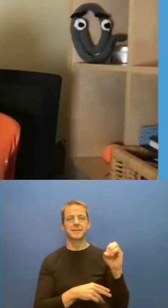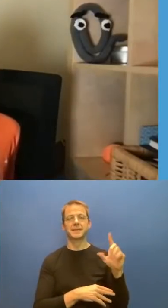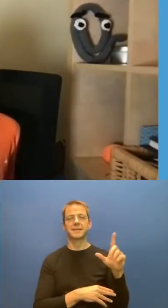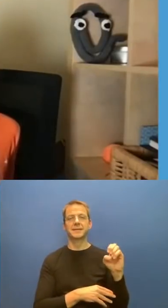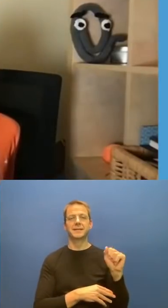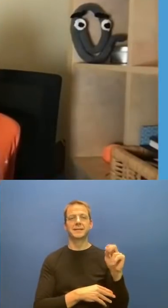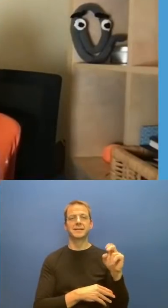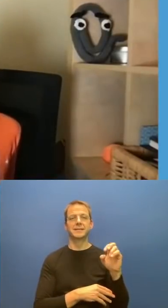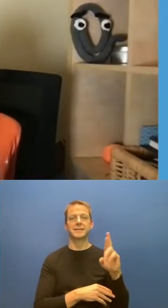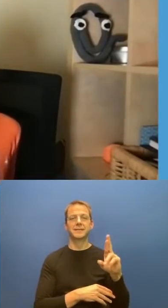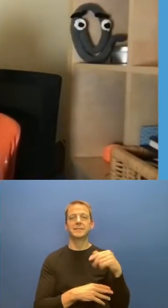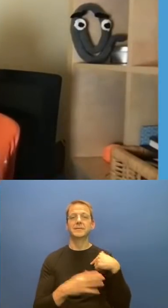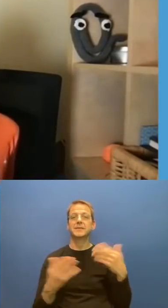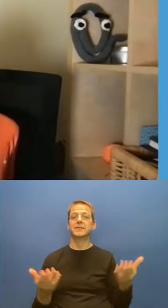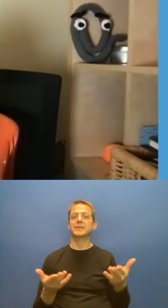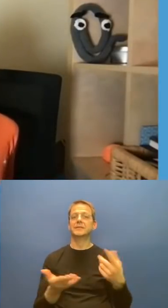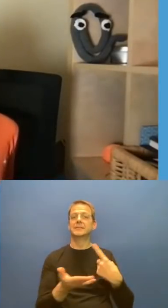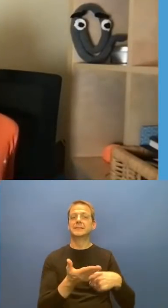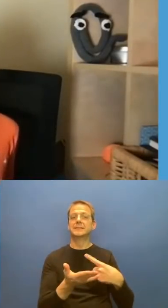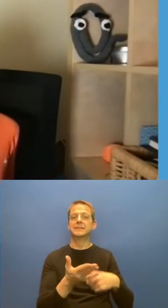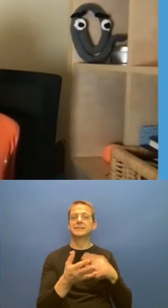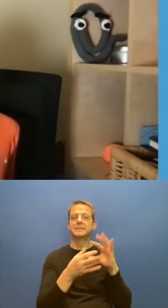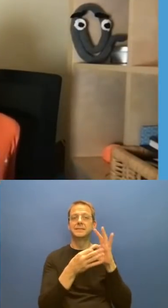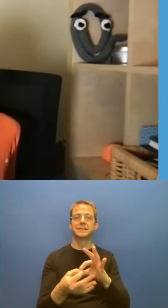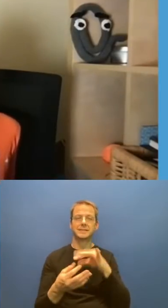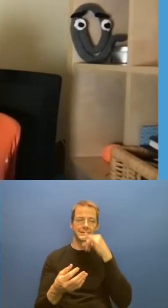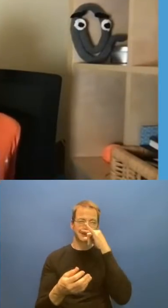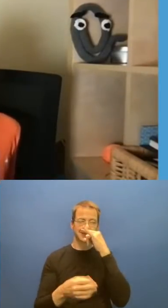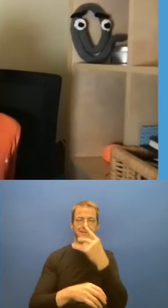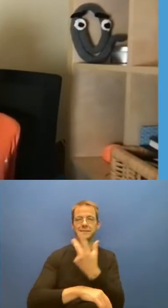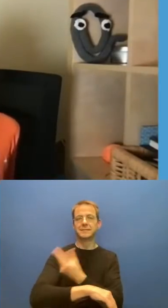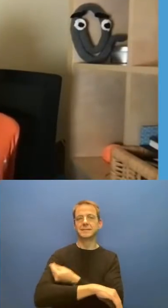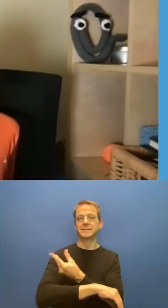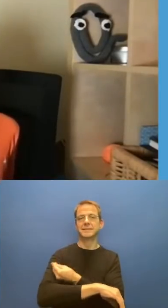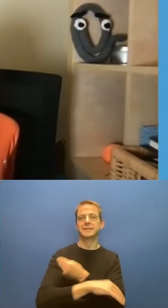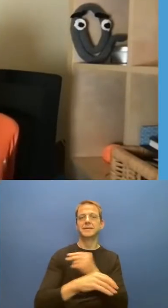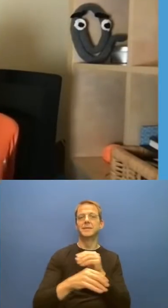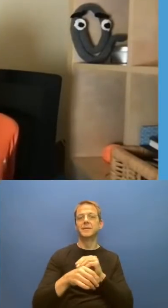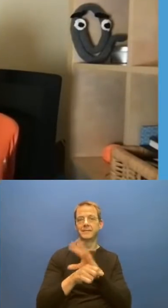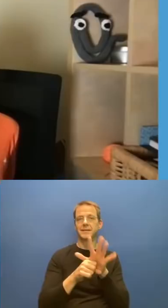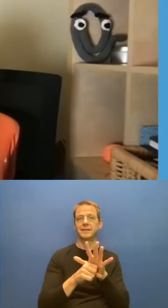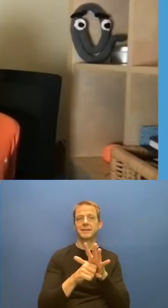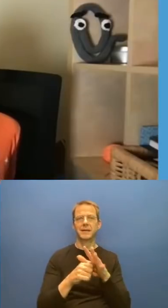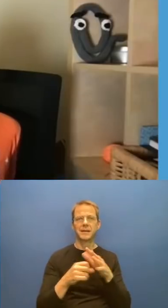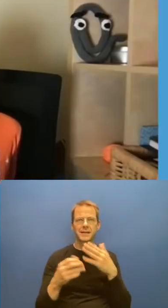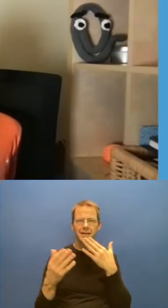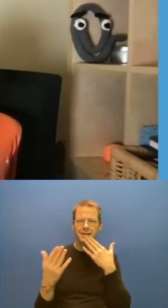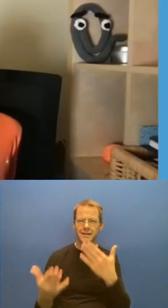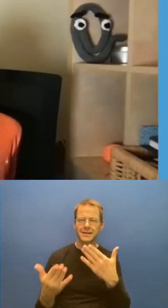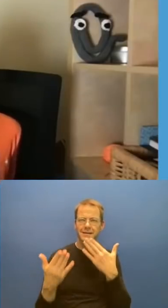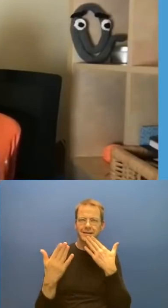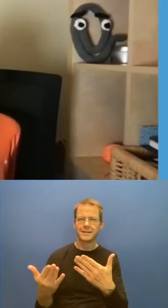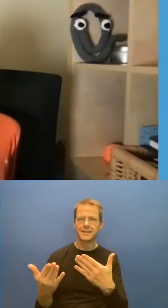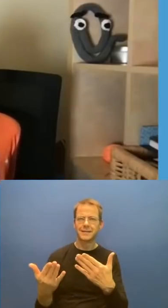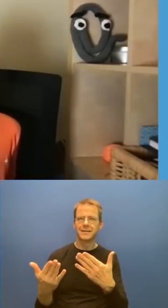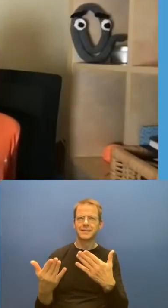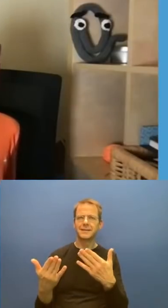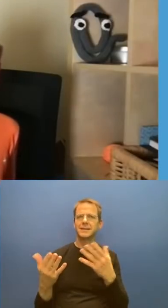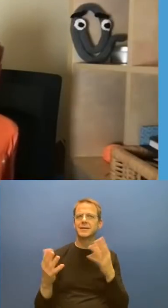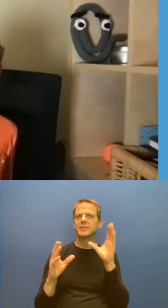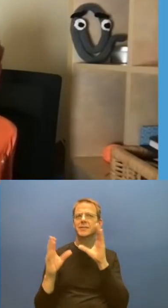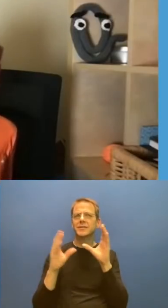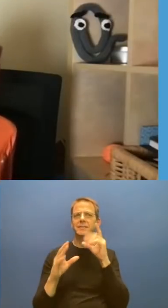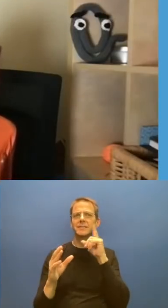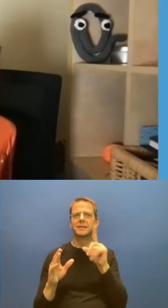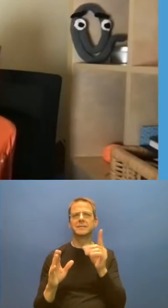really appreciate that. You see, I've been looking for an expert on kids' COVID vaccines, an expert who had a kids'